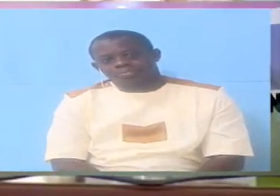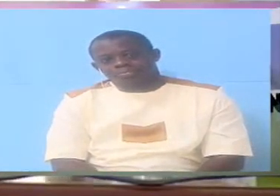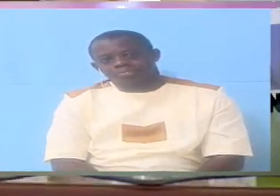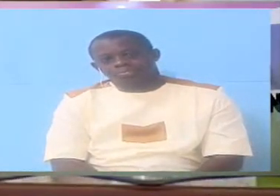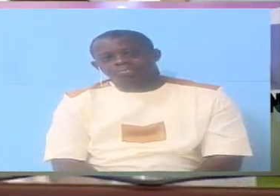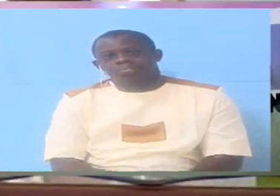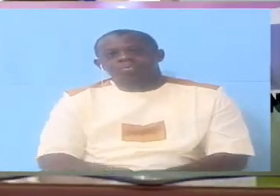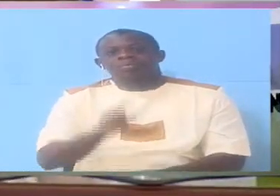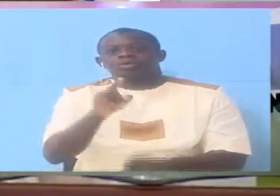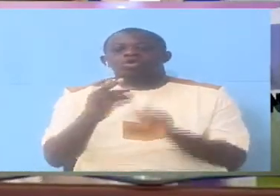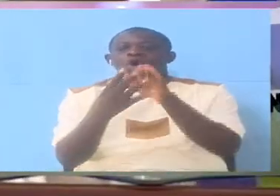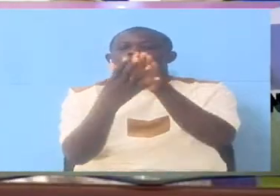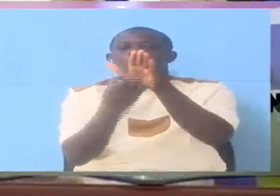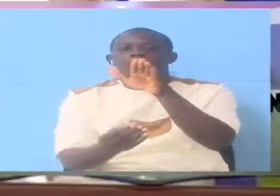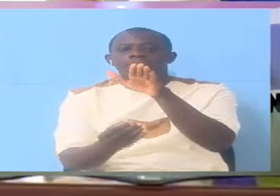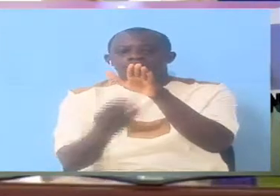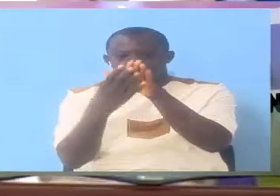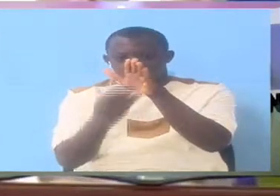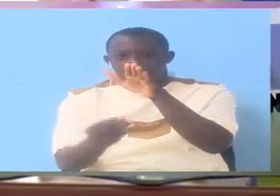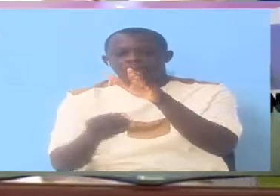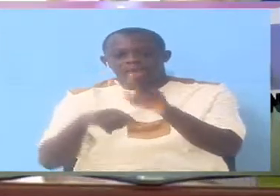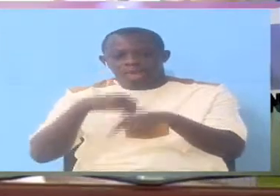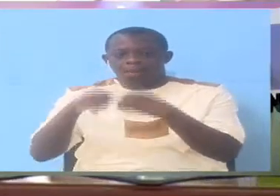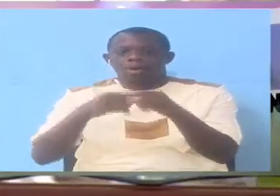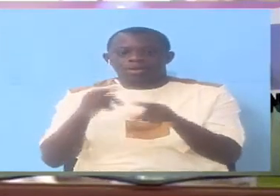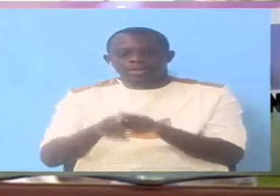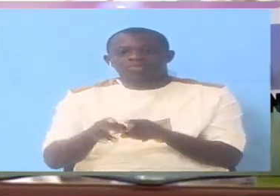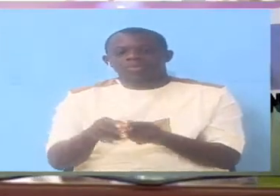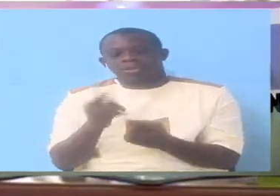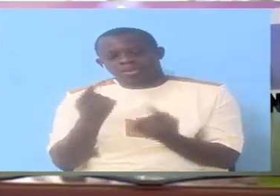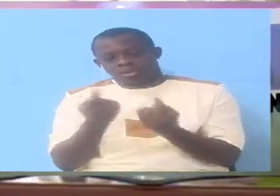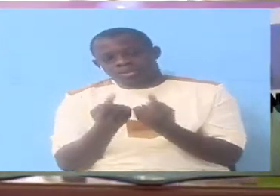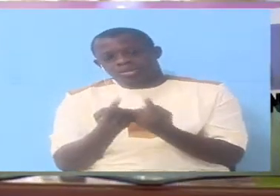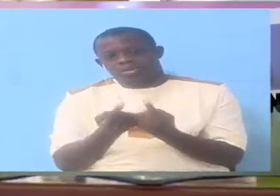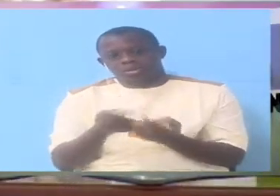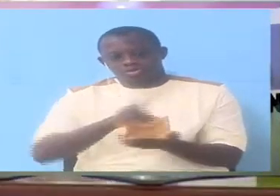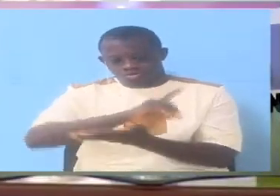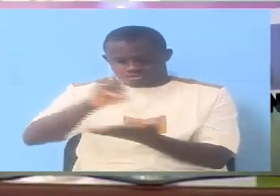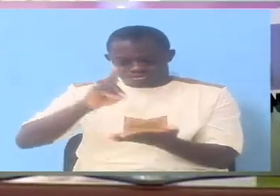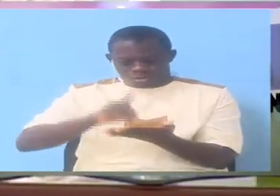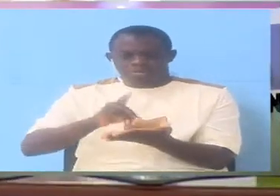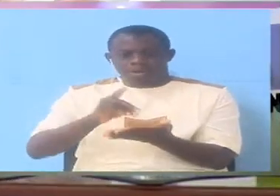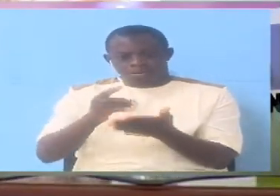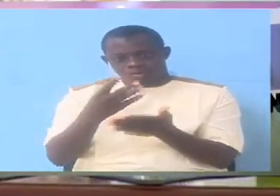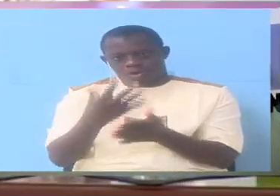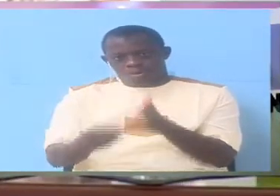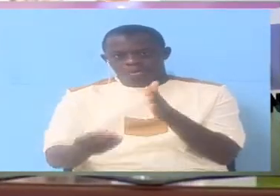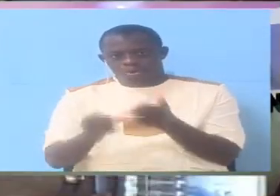a copy of the main sitrep. Yeah. But I'm passing around the entire document.